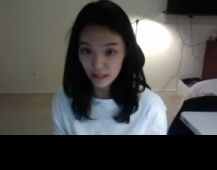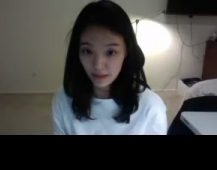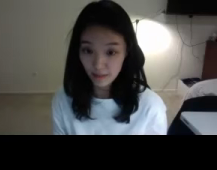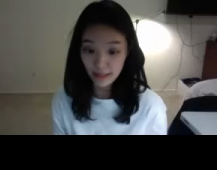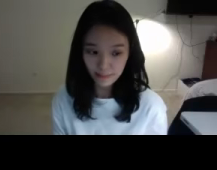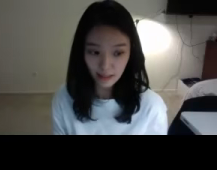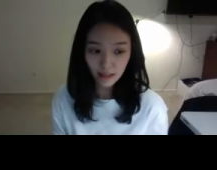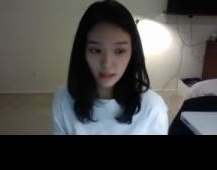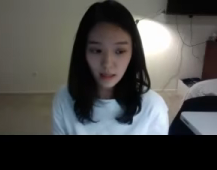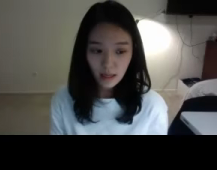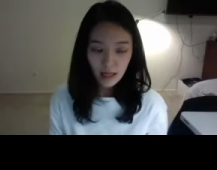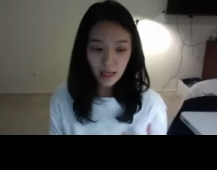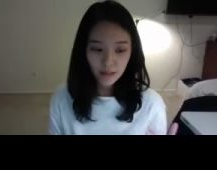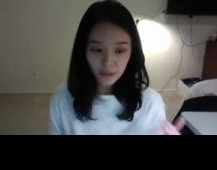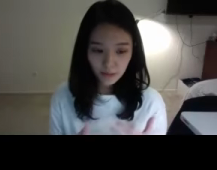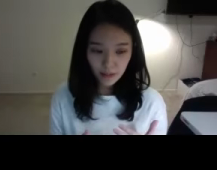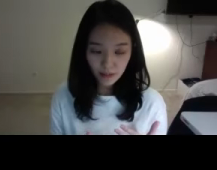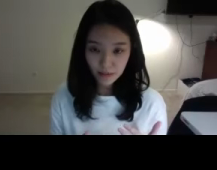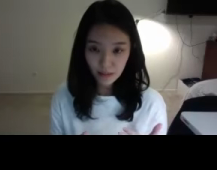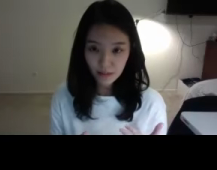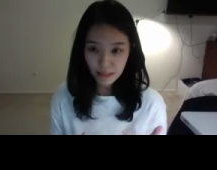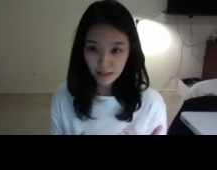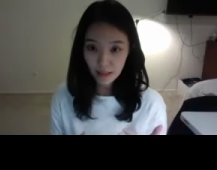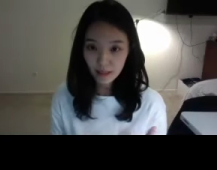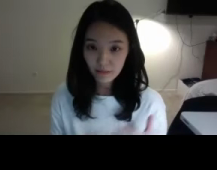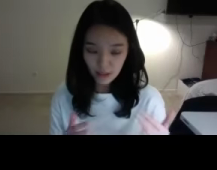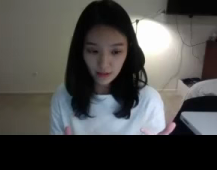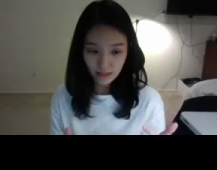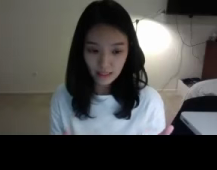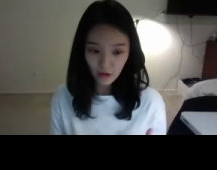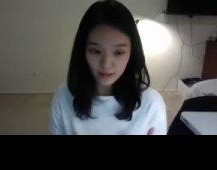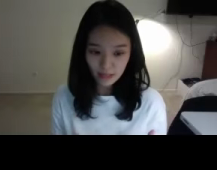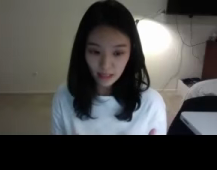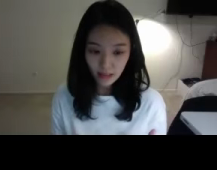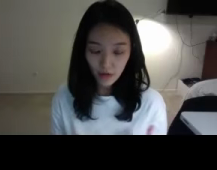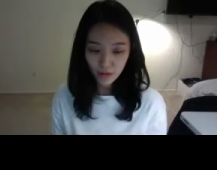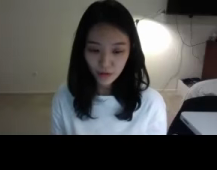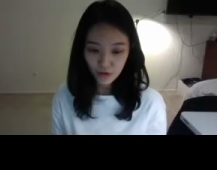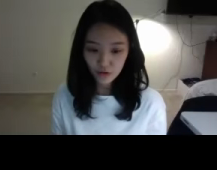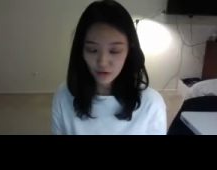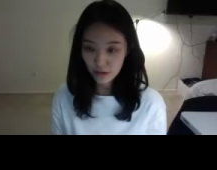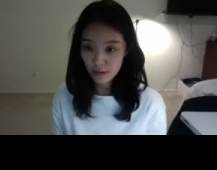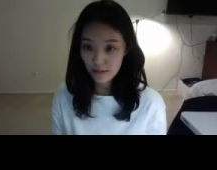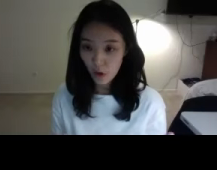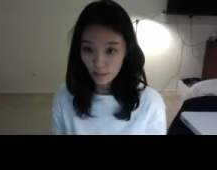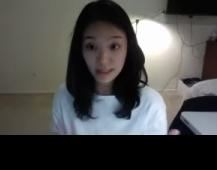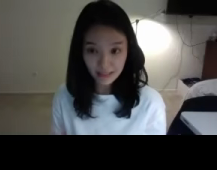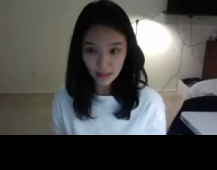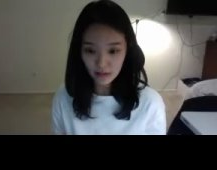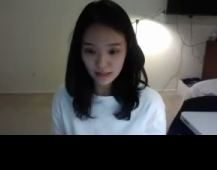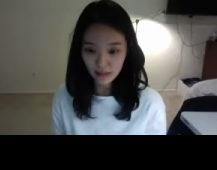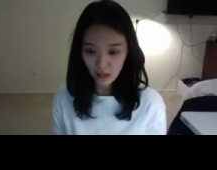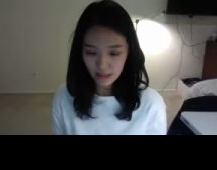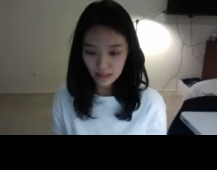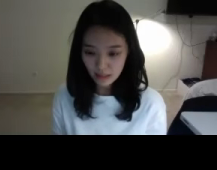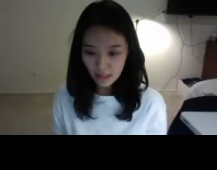constitutes another big IP. And if you compare the prosodic phrasing of NRC and RRC, although the two structures have almost